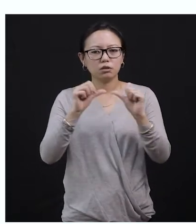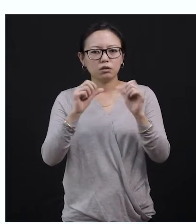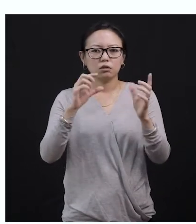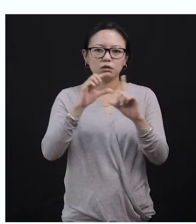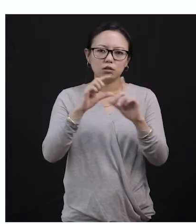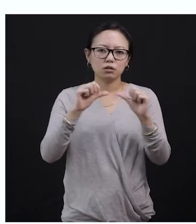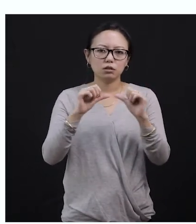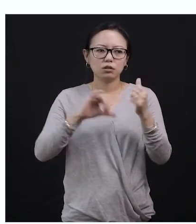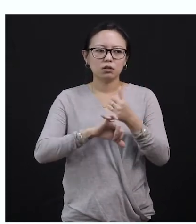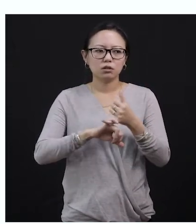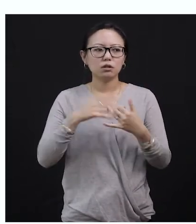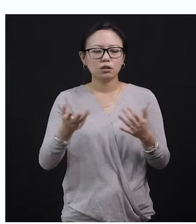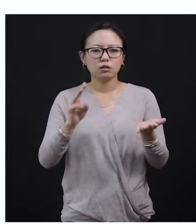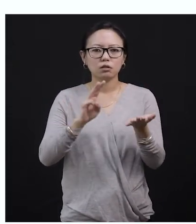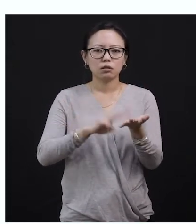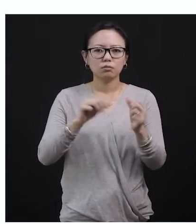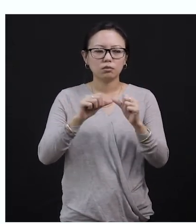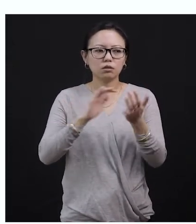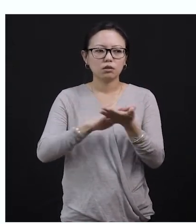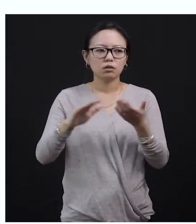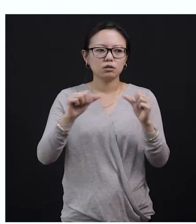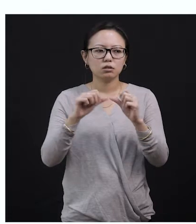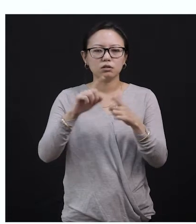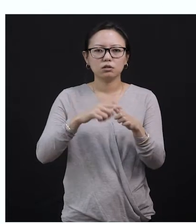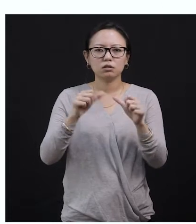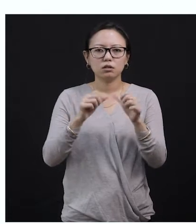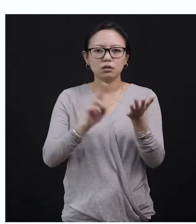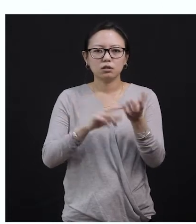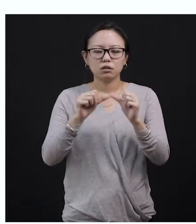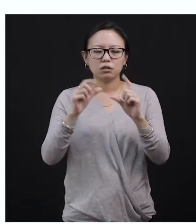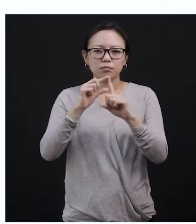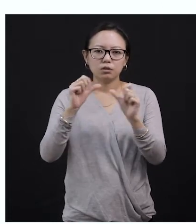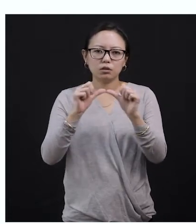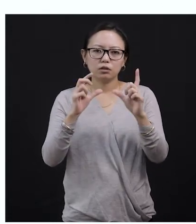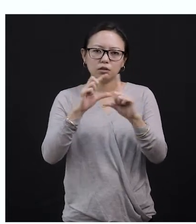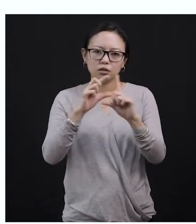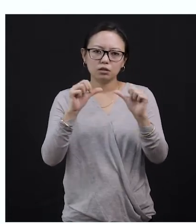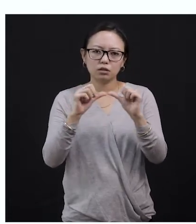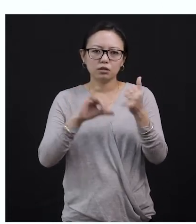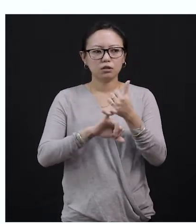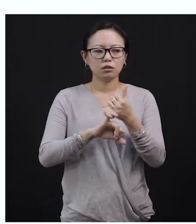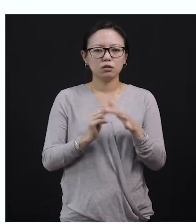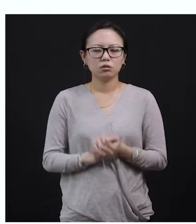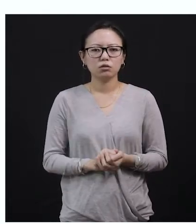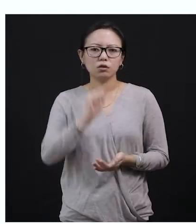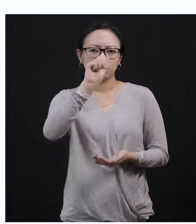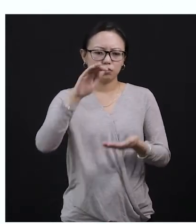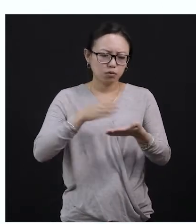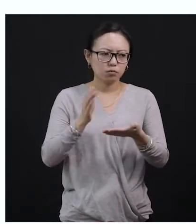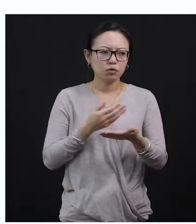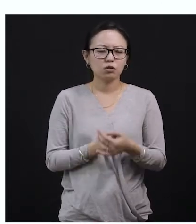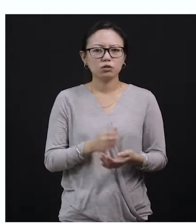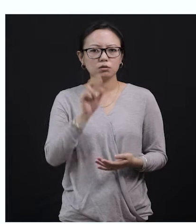This lesson is in page number 20 and this will be the second part of the lesson because we couldn't